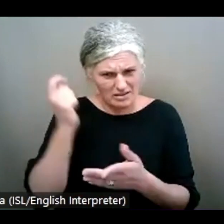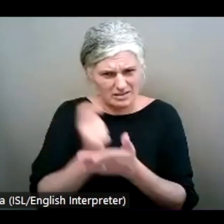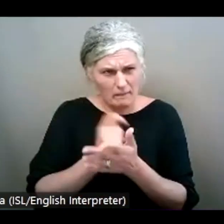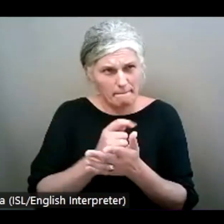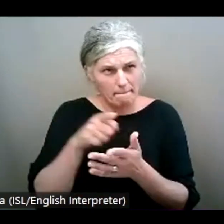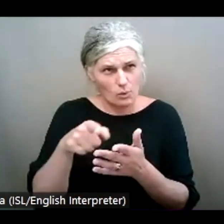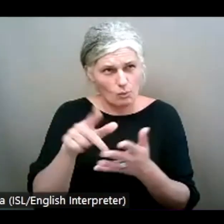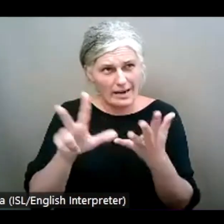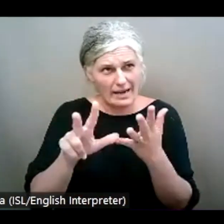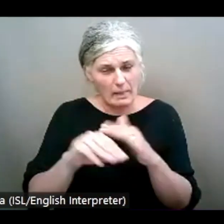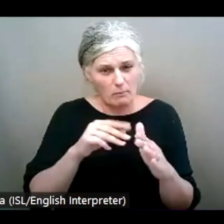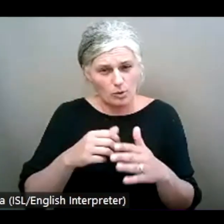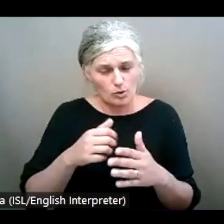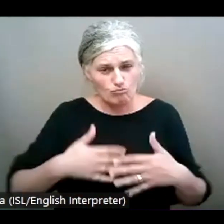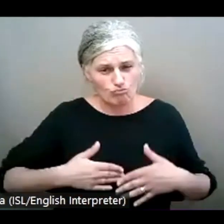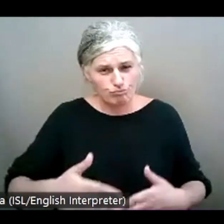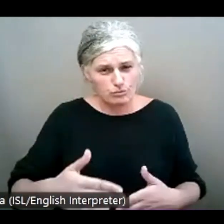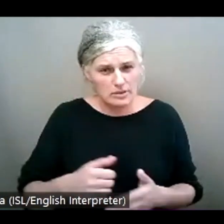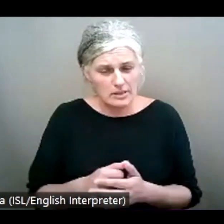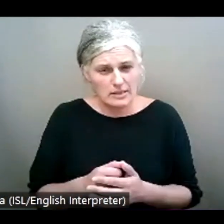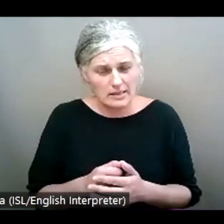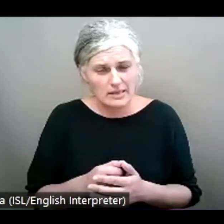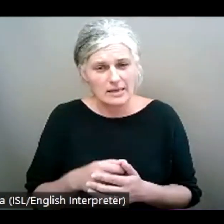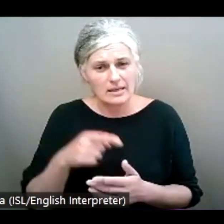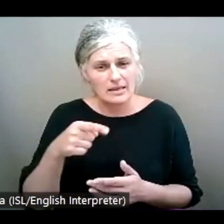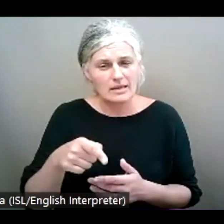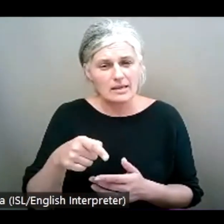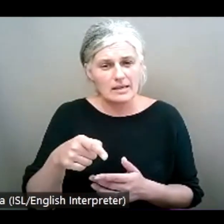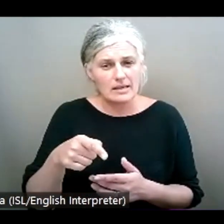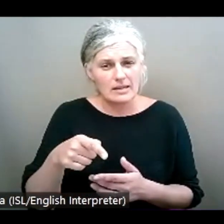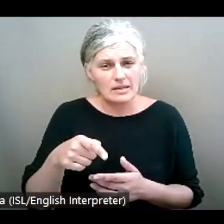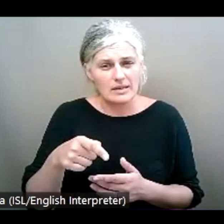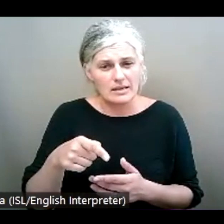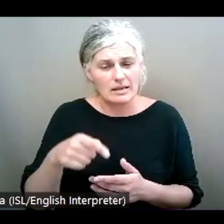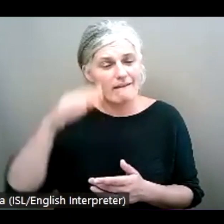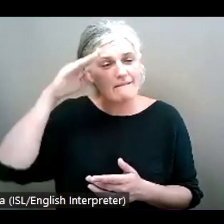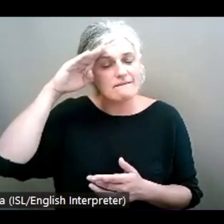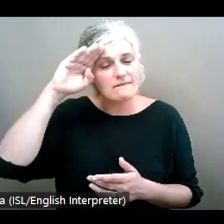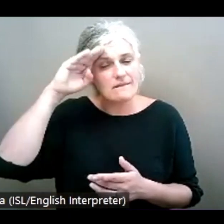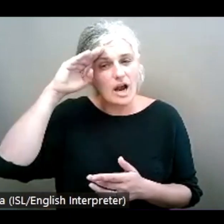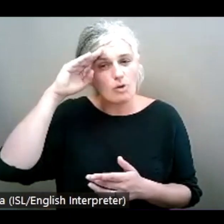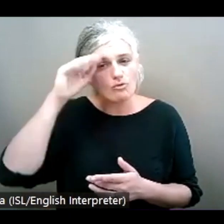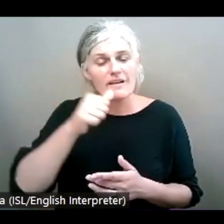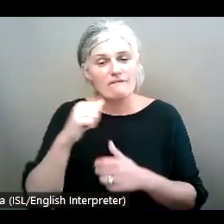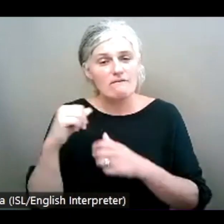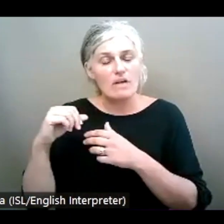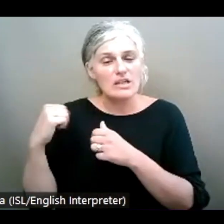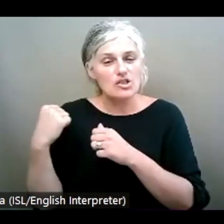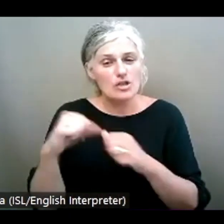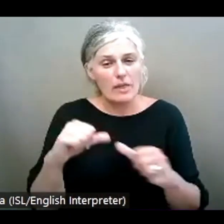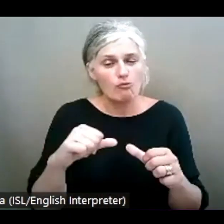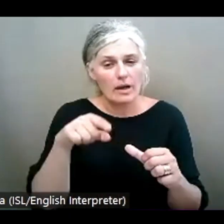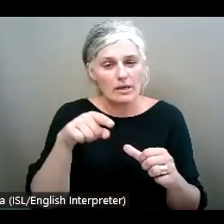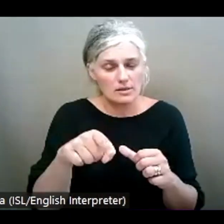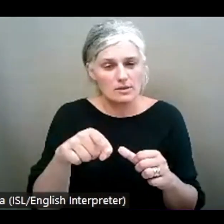huge marble, Irish, first generation Irish sculptor, Mark Quinn, this Mhm.